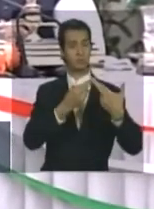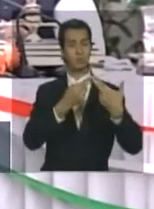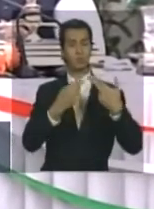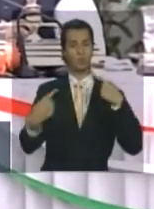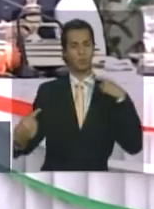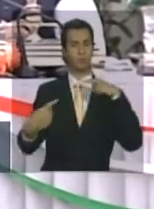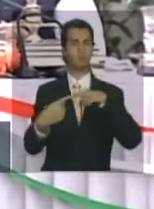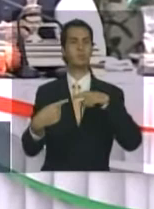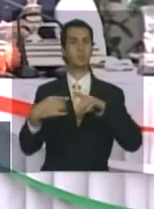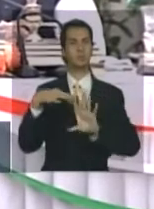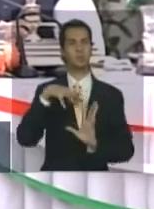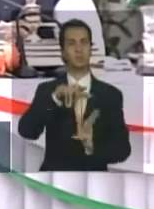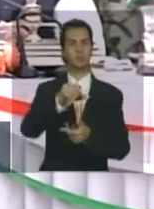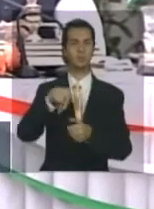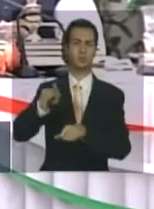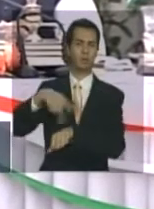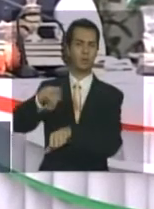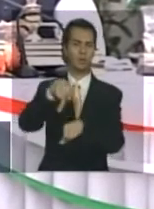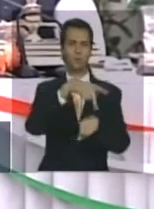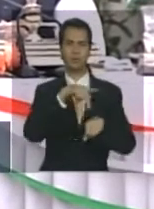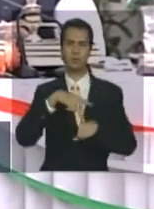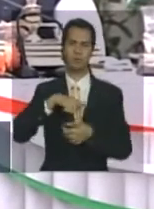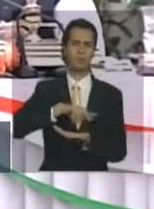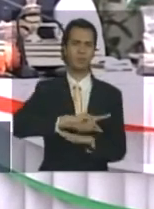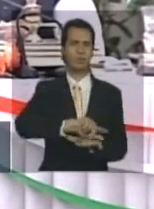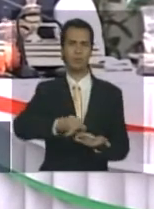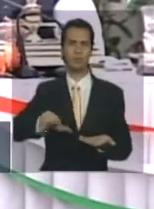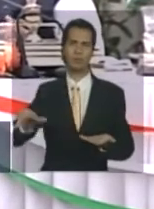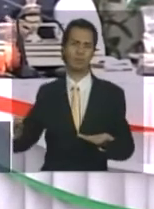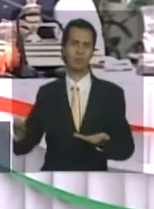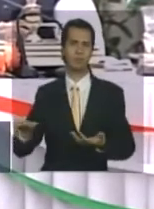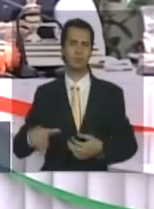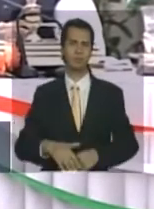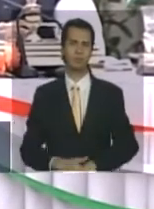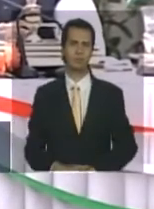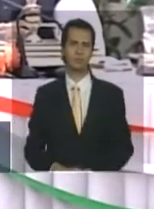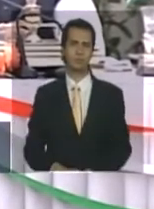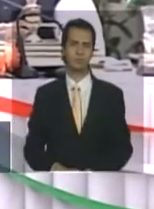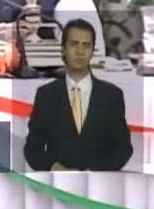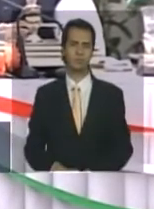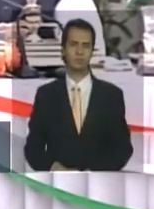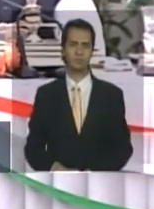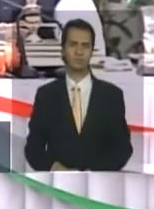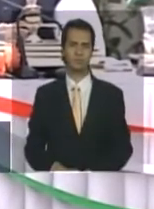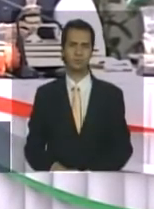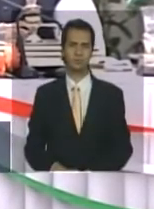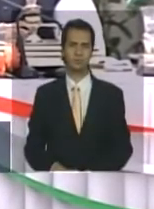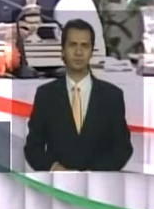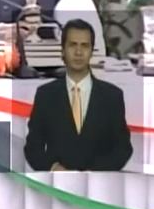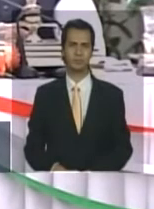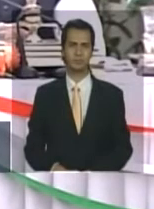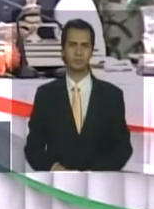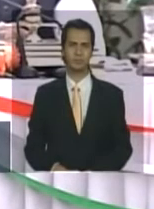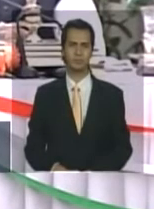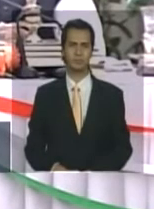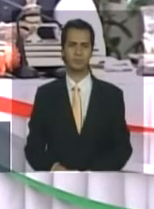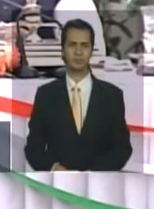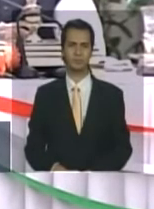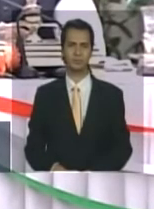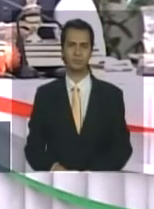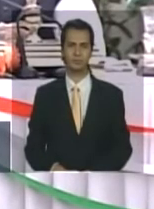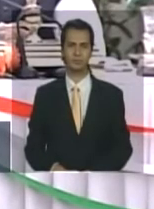global. On governance affairs, our two nations have worked in tandem by means of ongoing efforts to